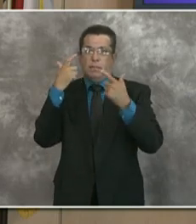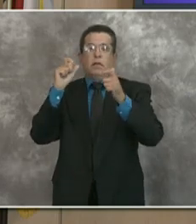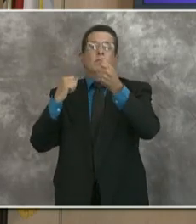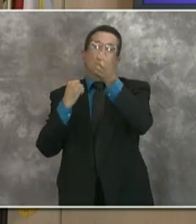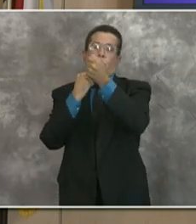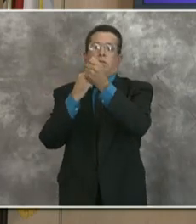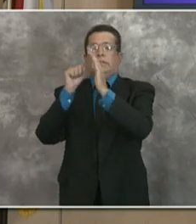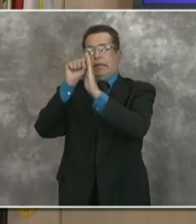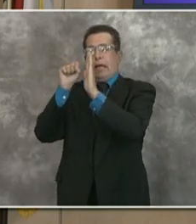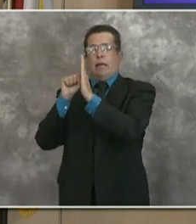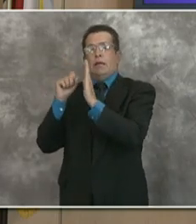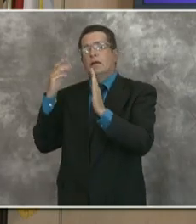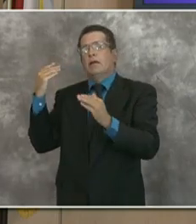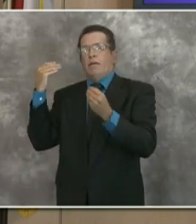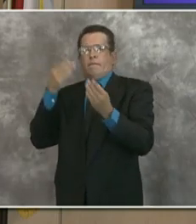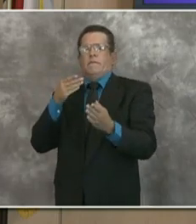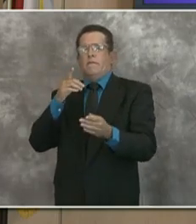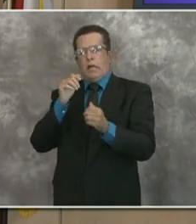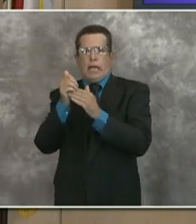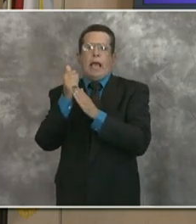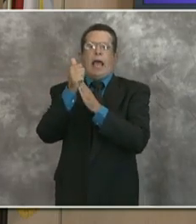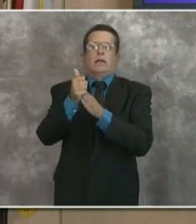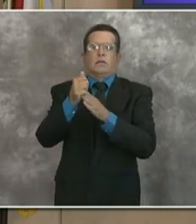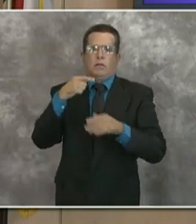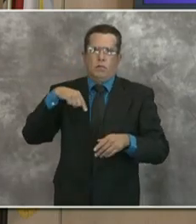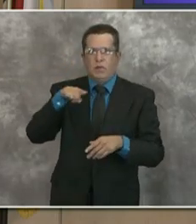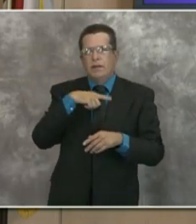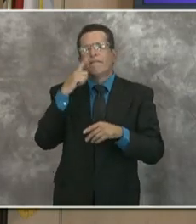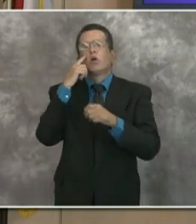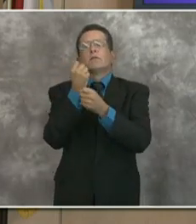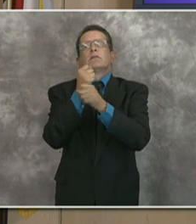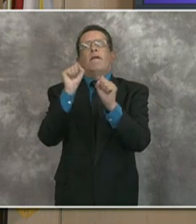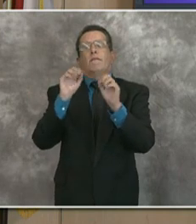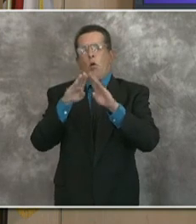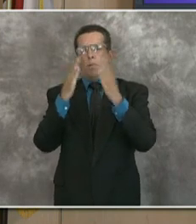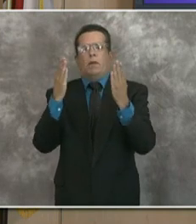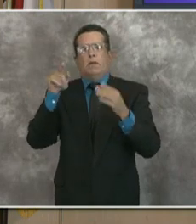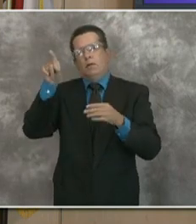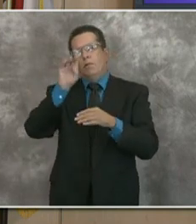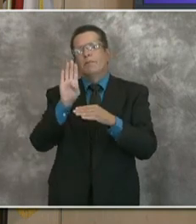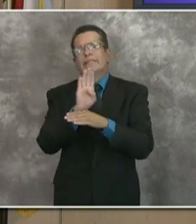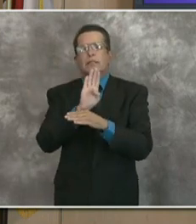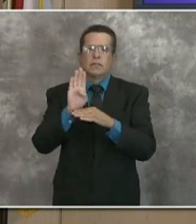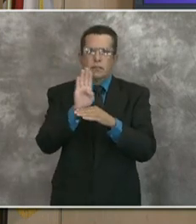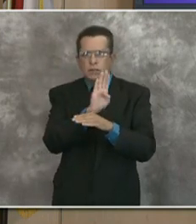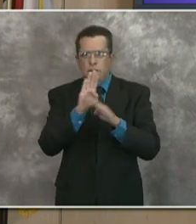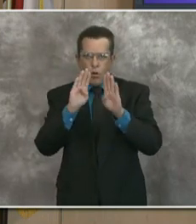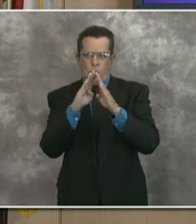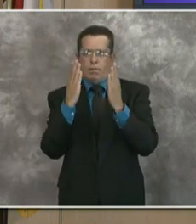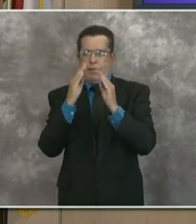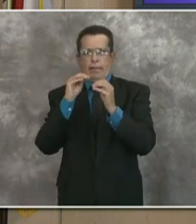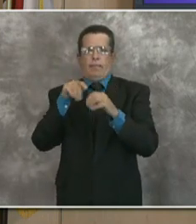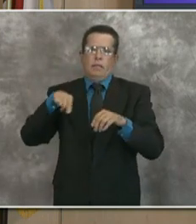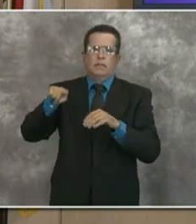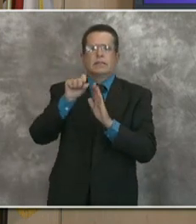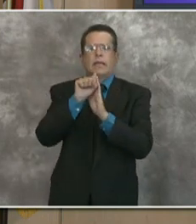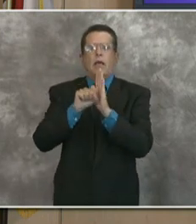state provided guidance on the safe reopening of additional businesses and activities throughout the